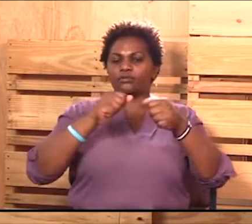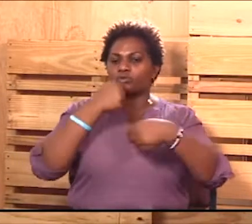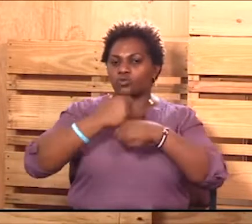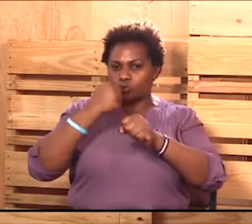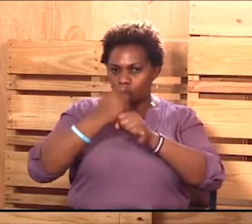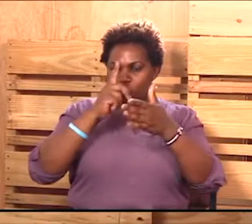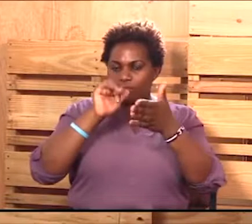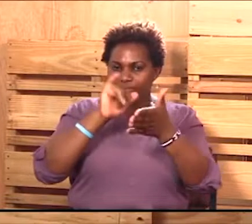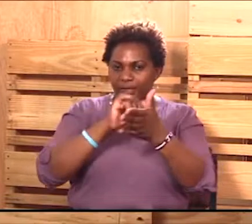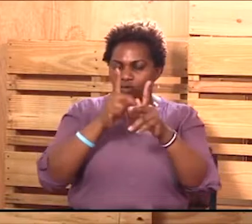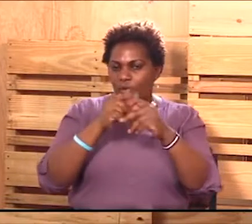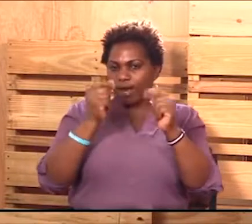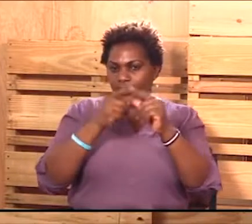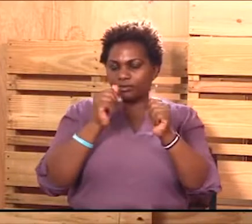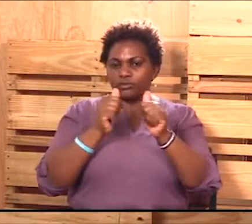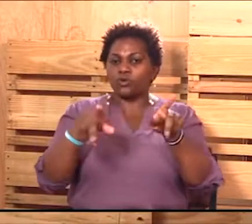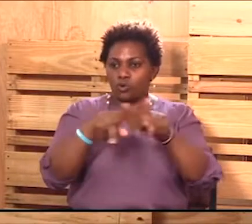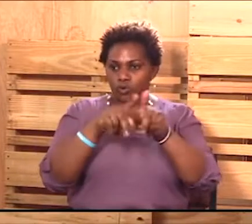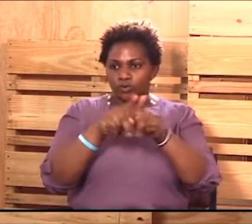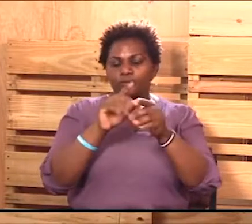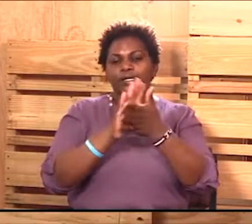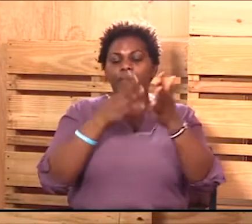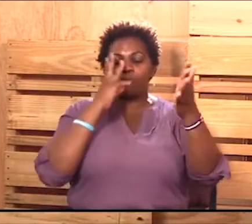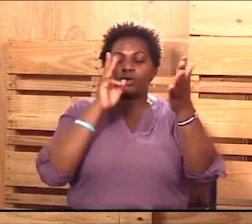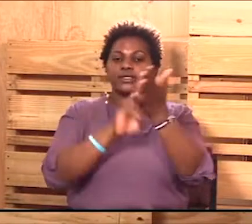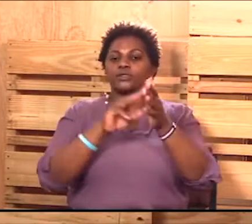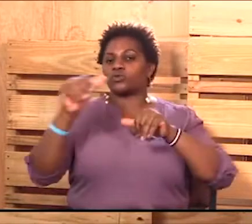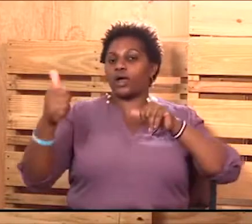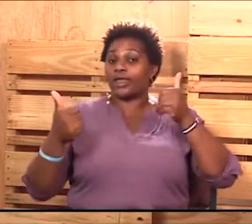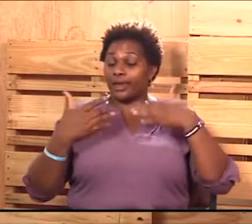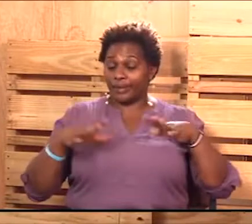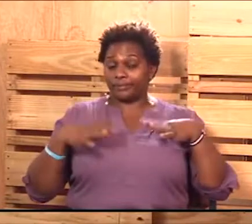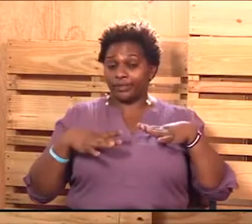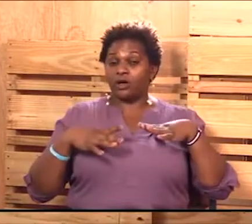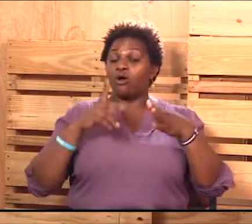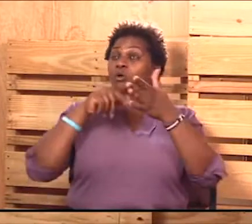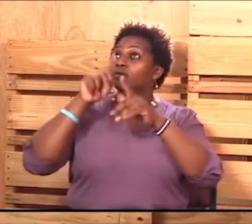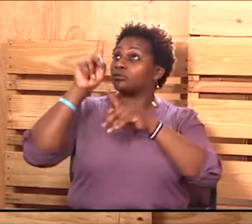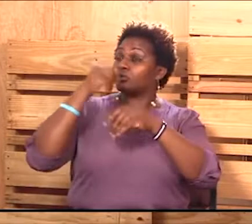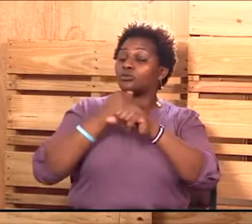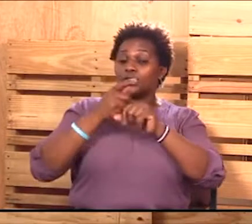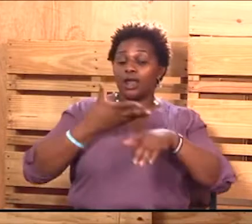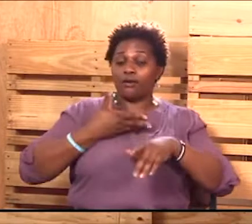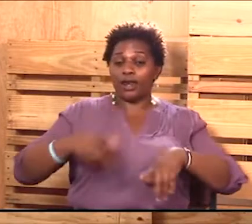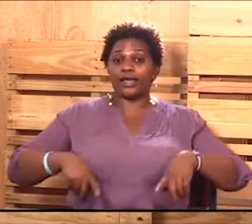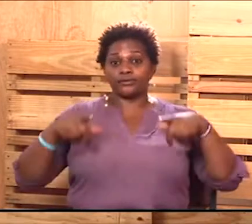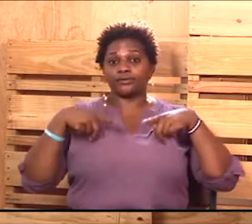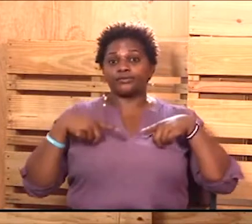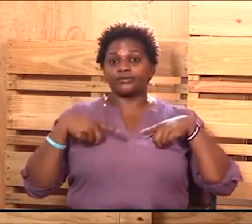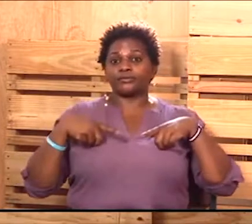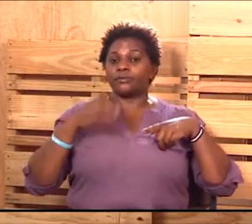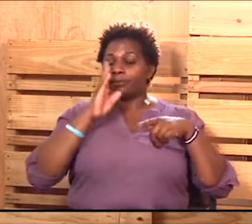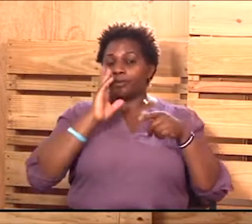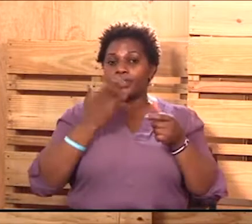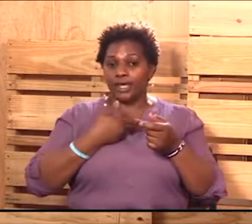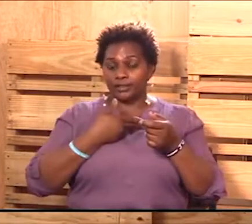doers of that word and also be witnesses to others of what you're doing in our lives, O God. So be